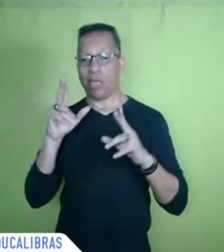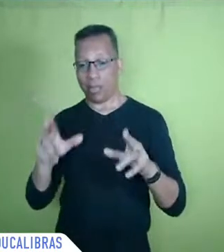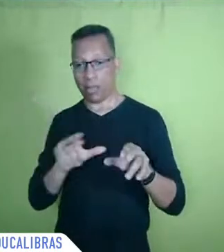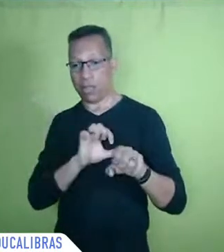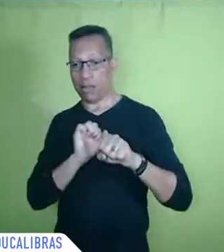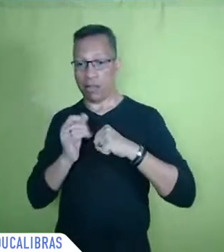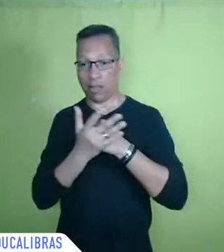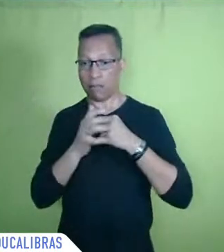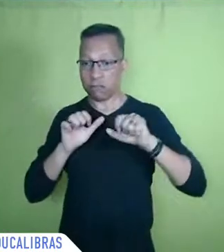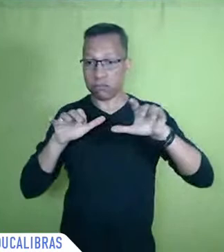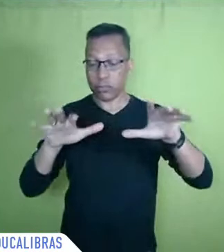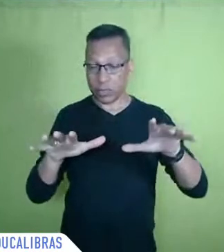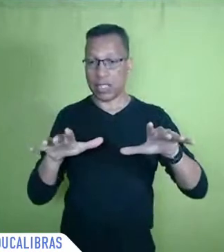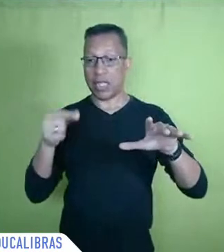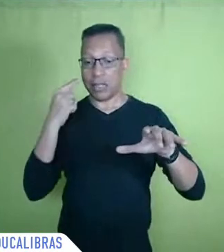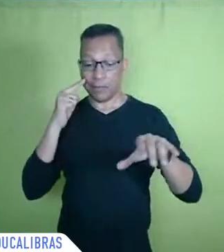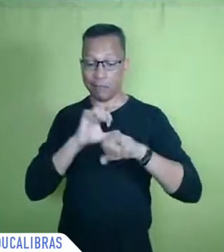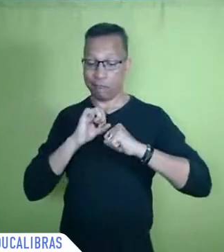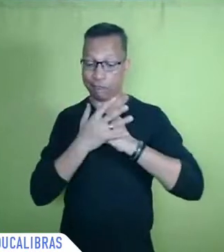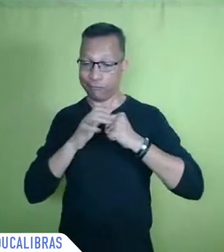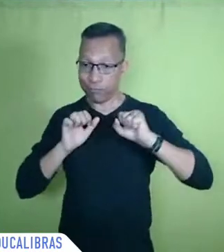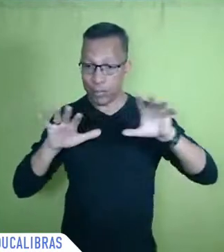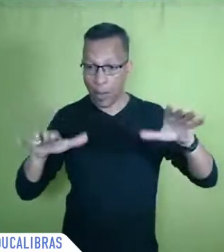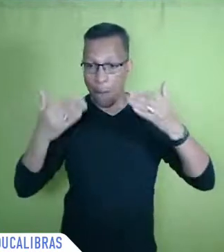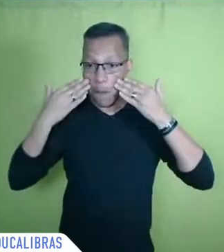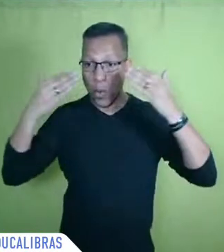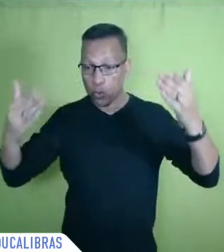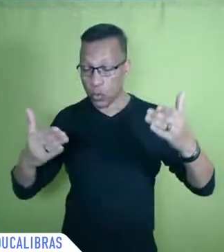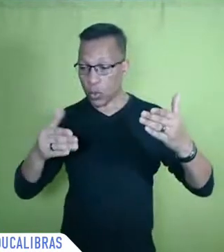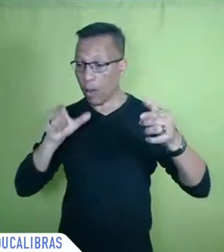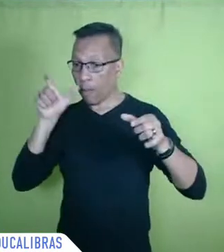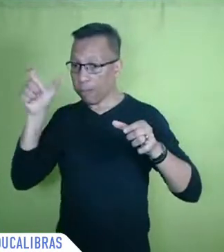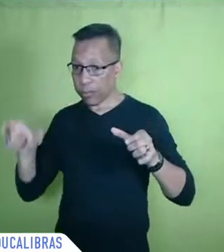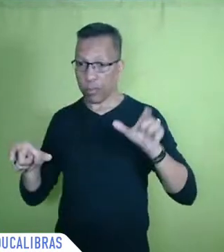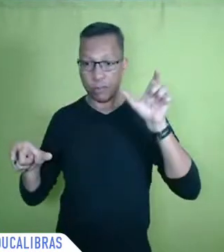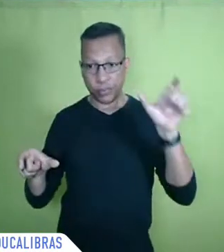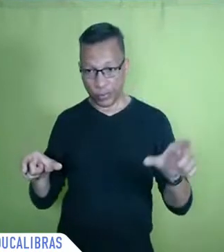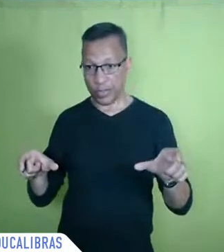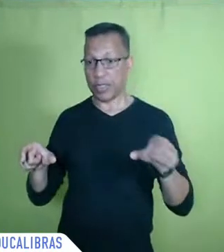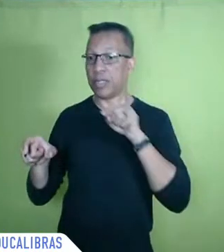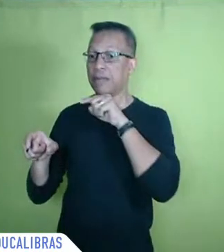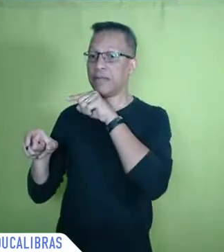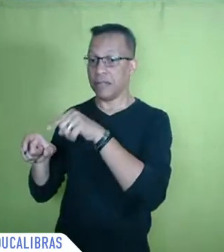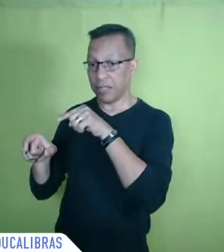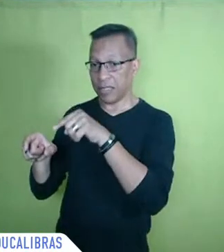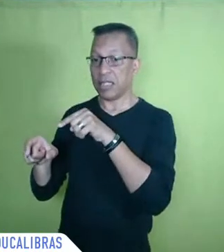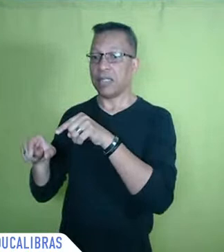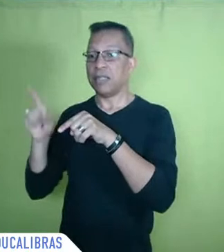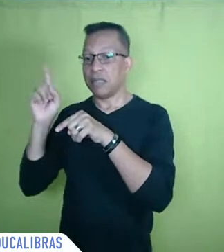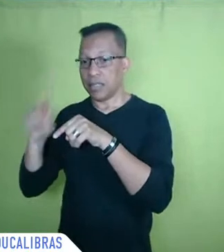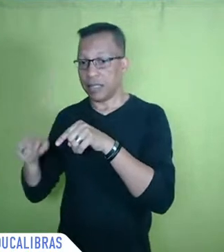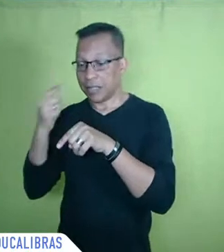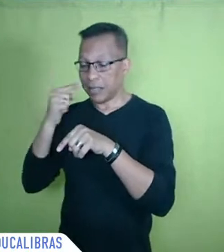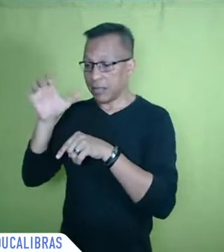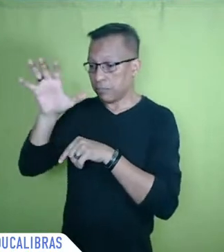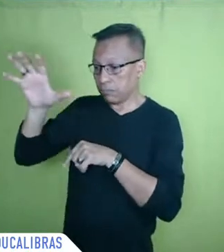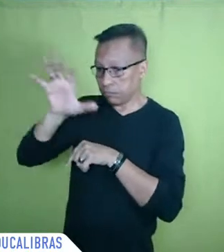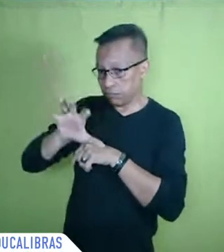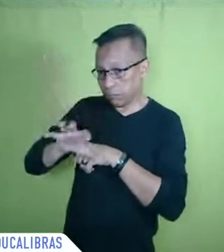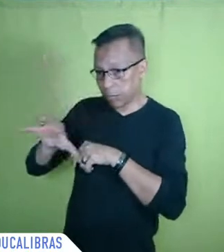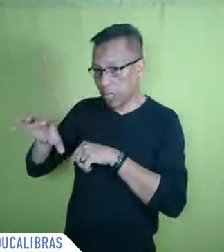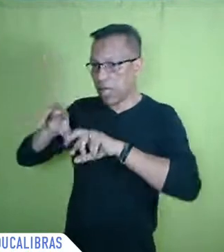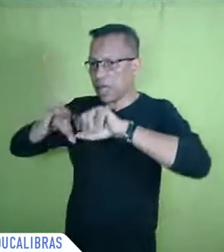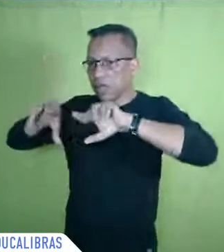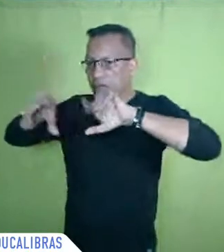changes are natural, and no changes will be naturally coming out of the pandemics. What